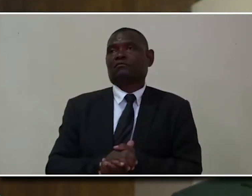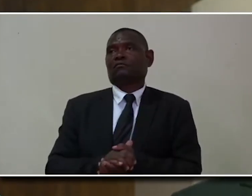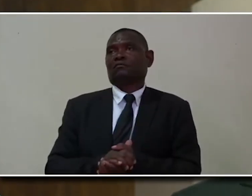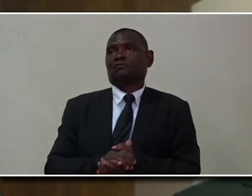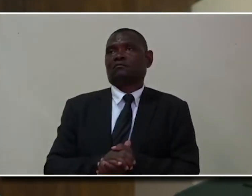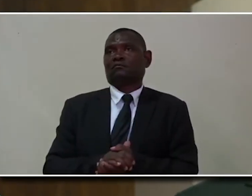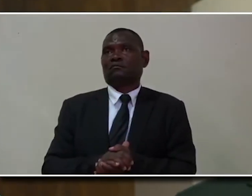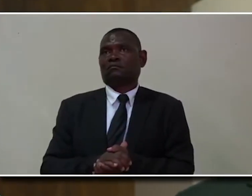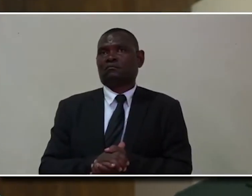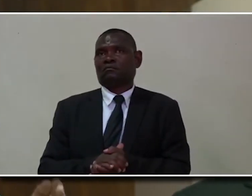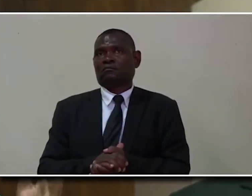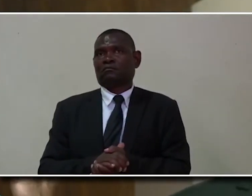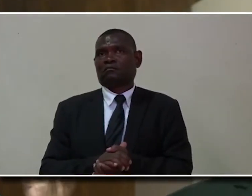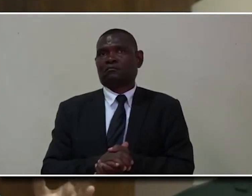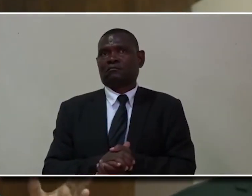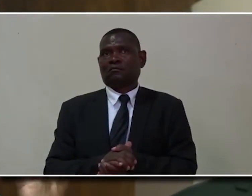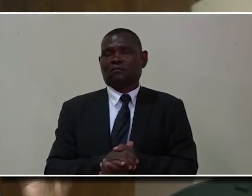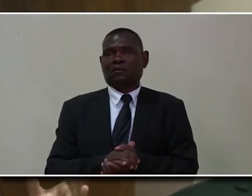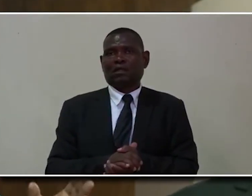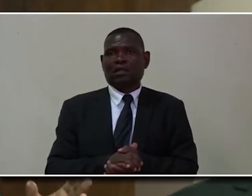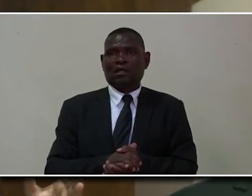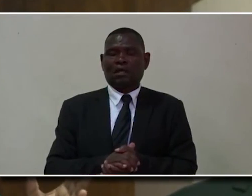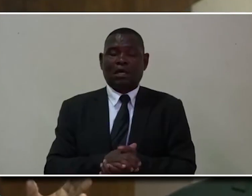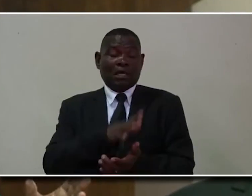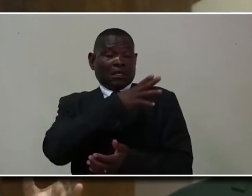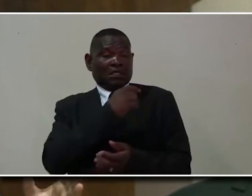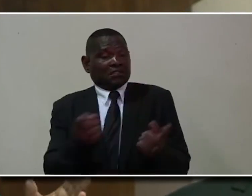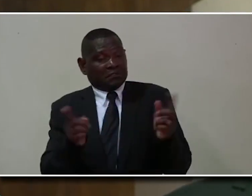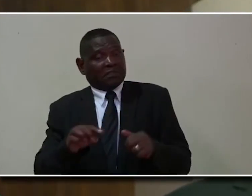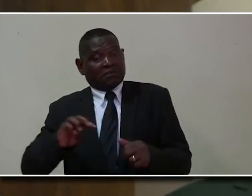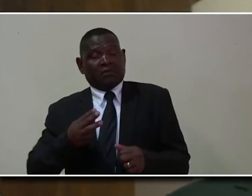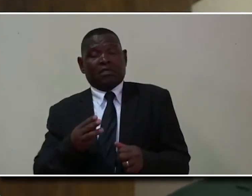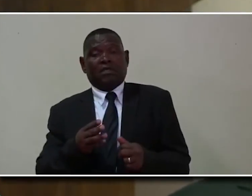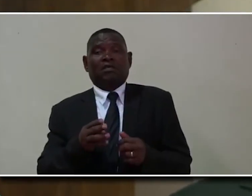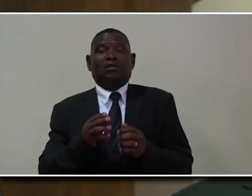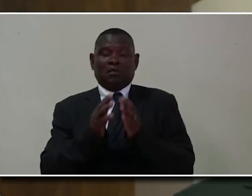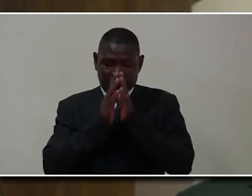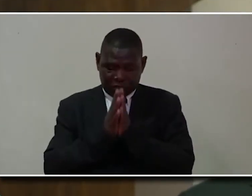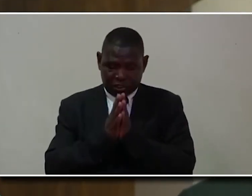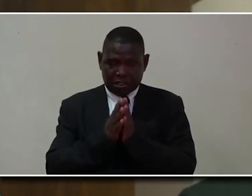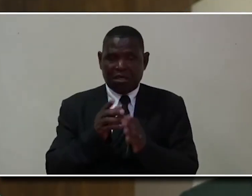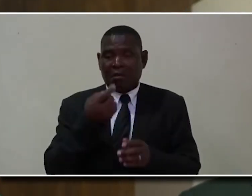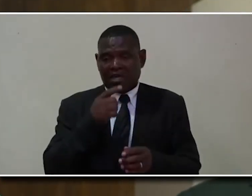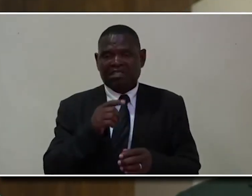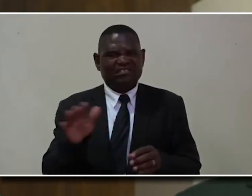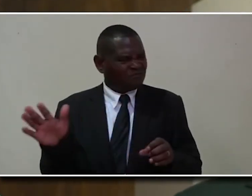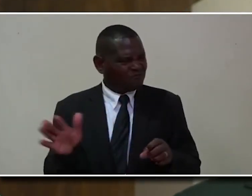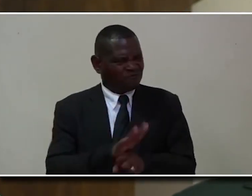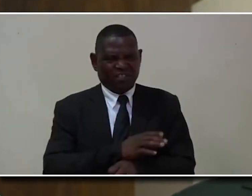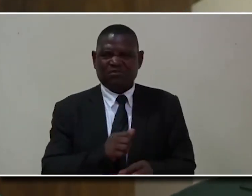ndilankhula ndi Ambuye maso mpenya. But when we pray, we must also be filled with humbleness. Pomwe tipempera tikhale akudzala nako